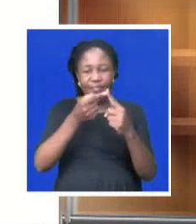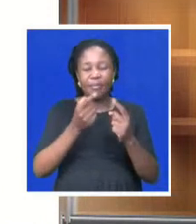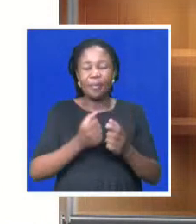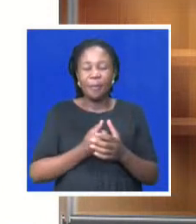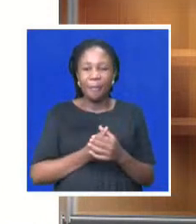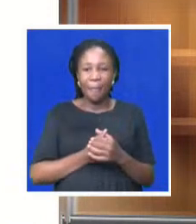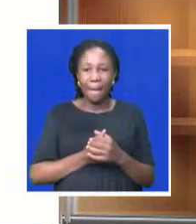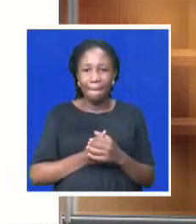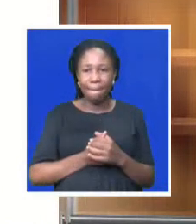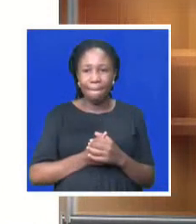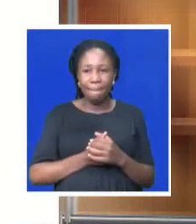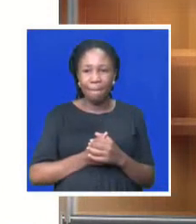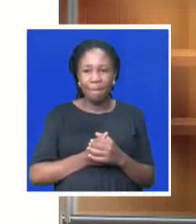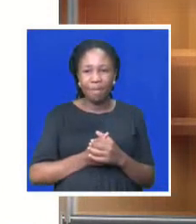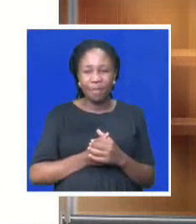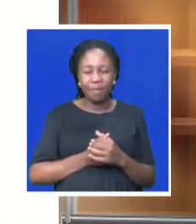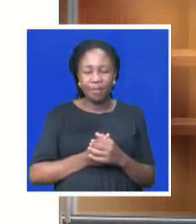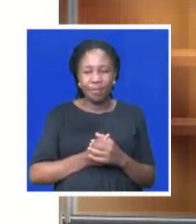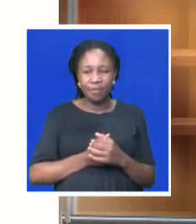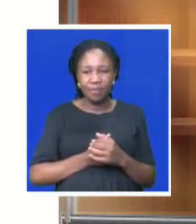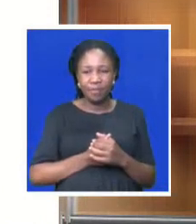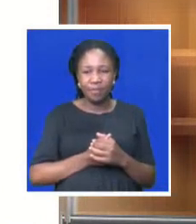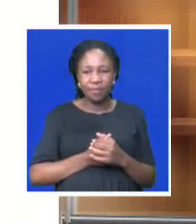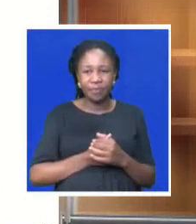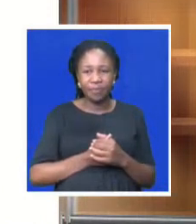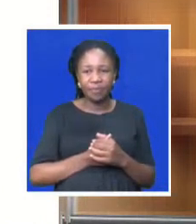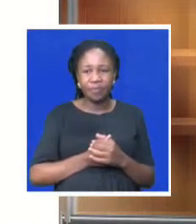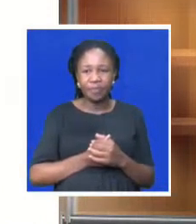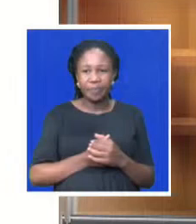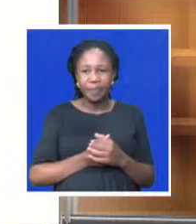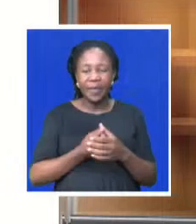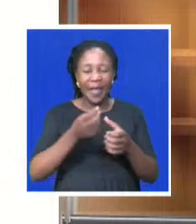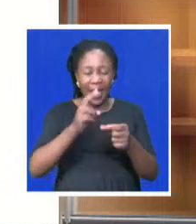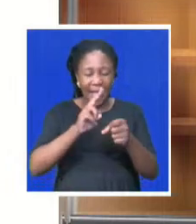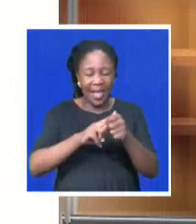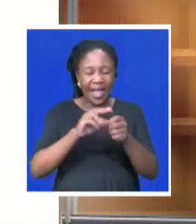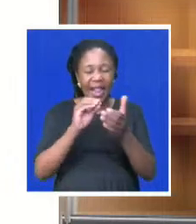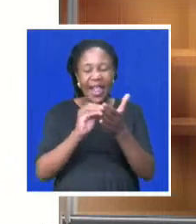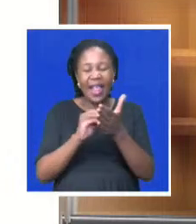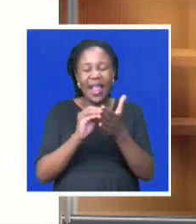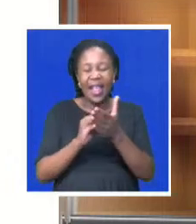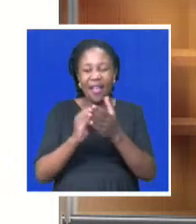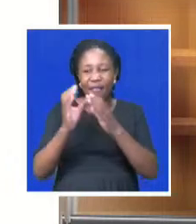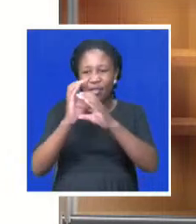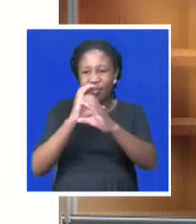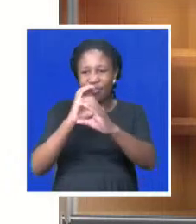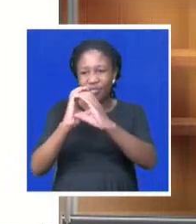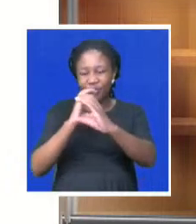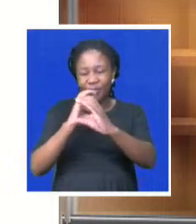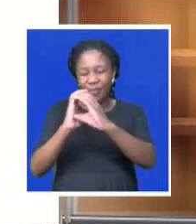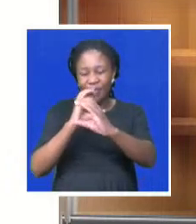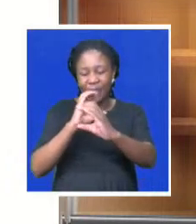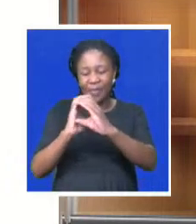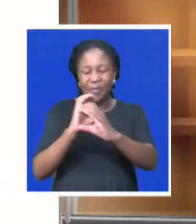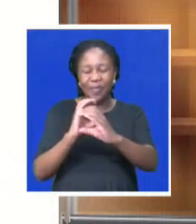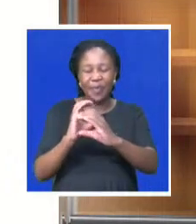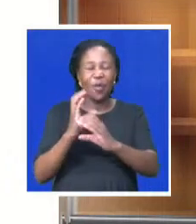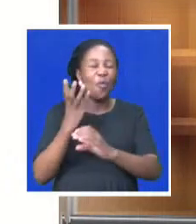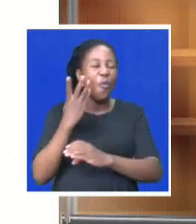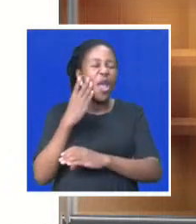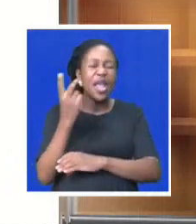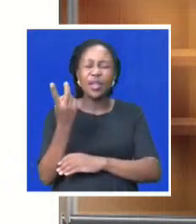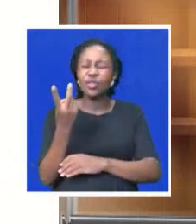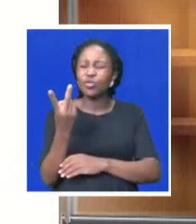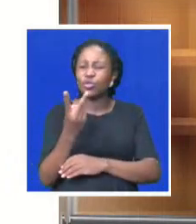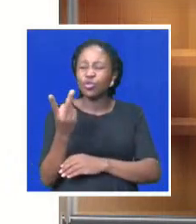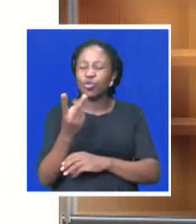Yes, dear Lena. Now, this is dialogue. Or we will rather say it is direct speech. We